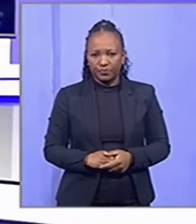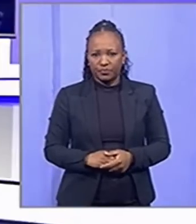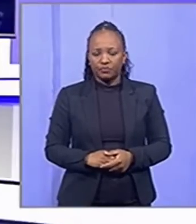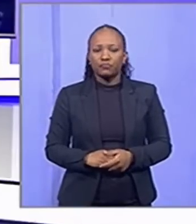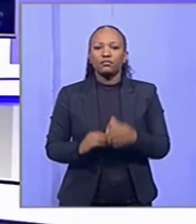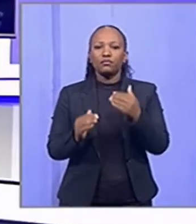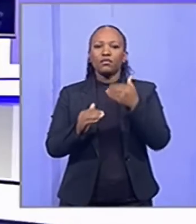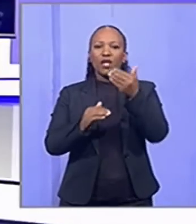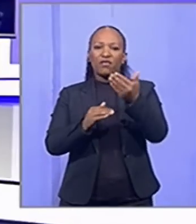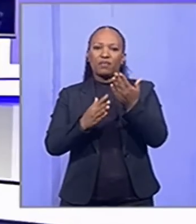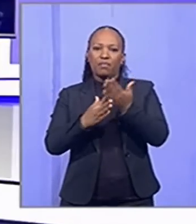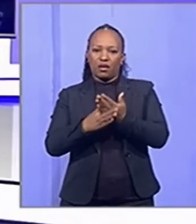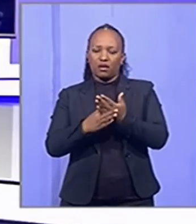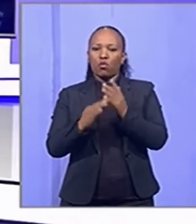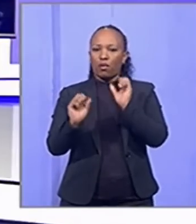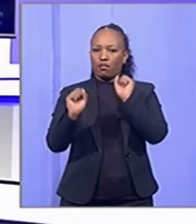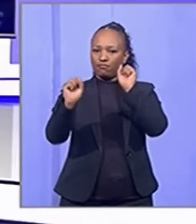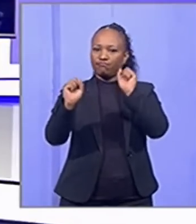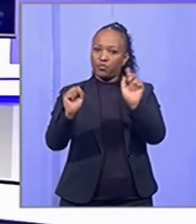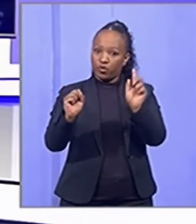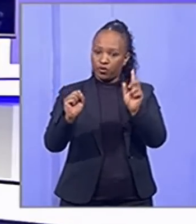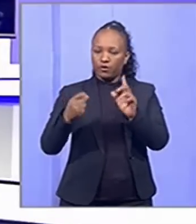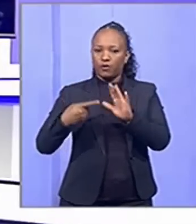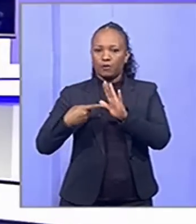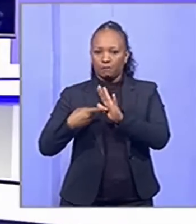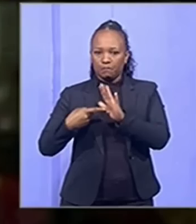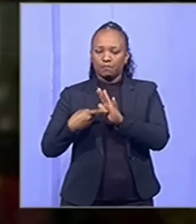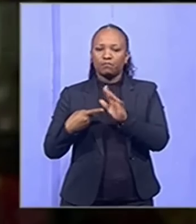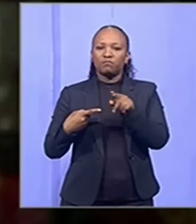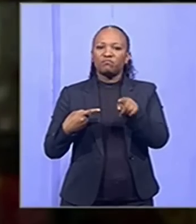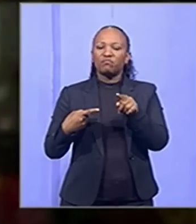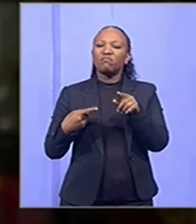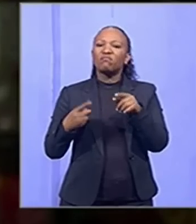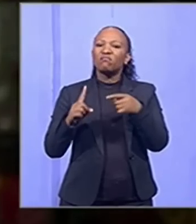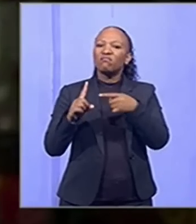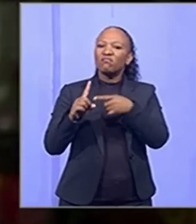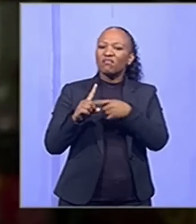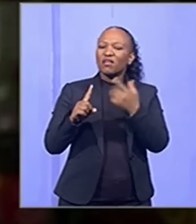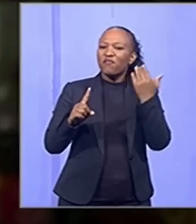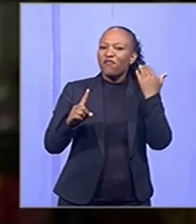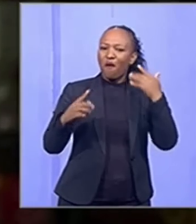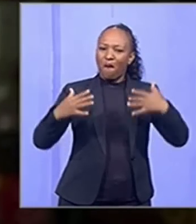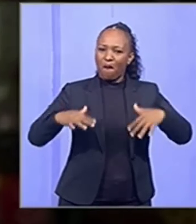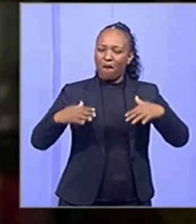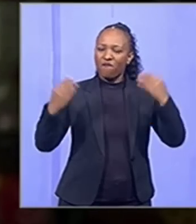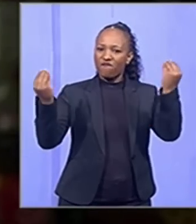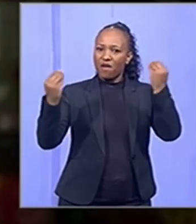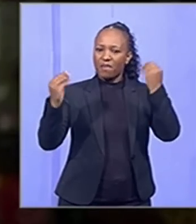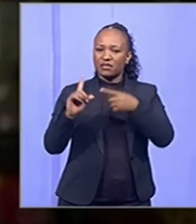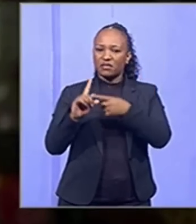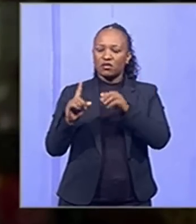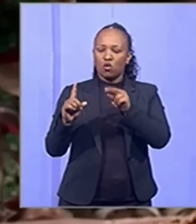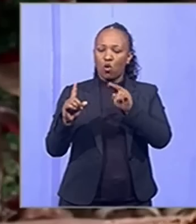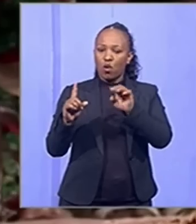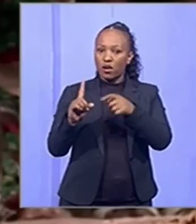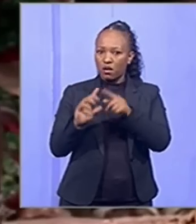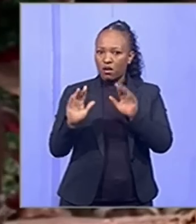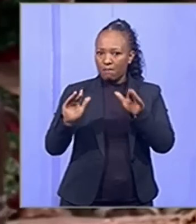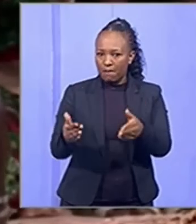Ka mora papatso ho tlisetsa tse latelang. Khalala dipapading tsa kalaneng mme Connie Chiume o bolokilwe ka